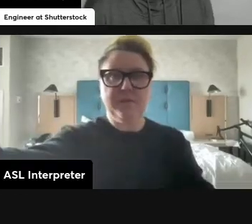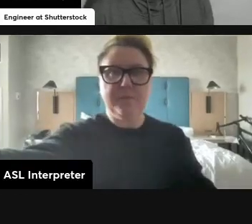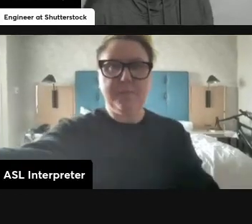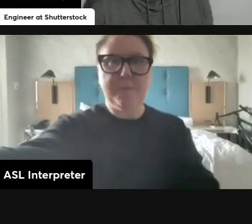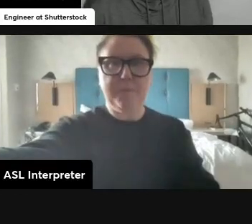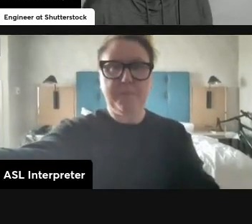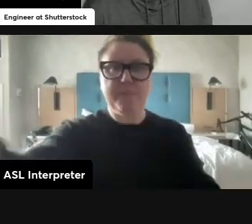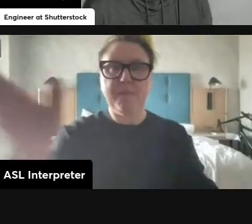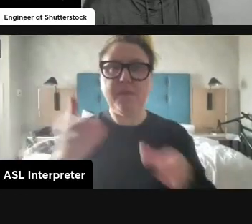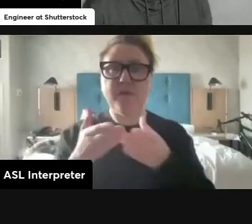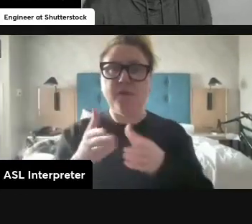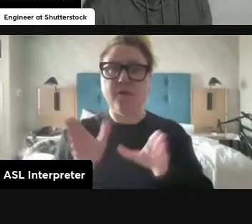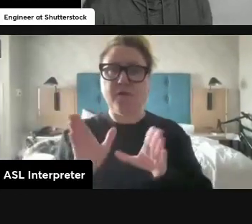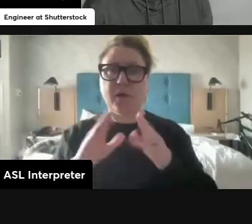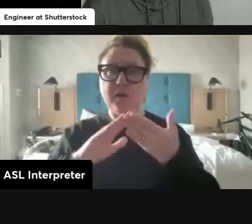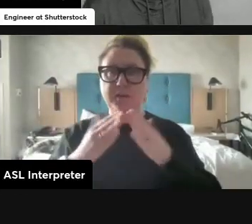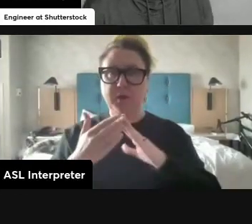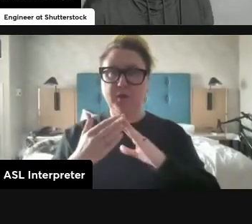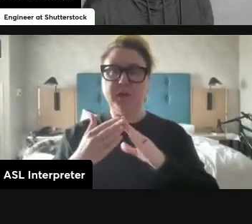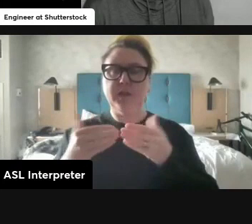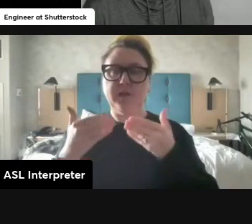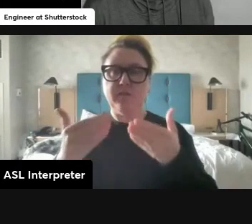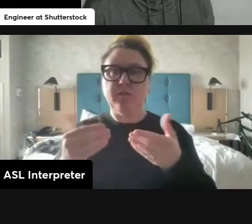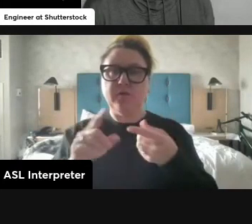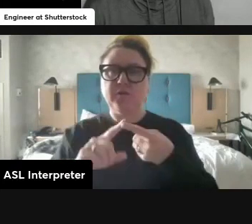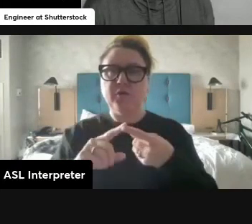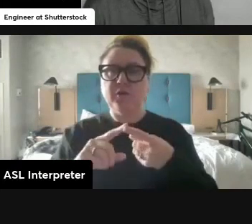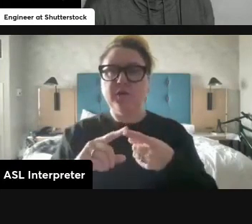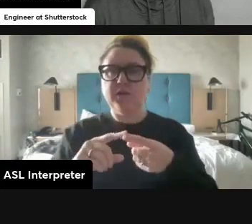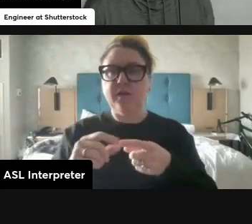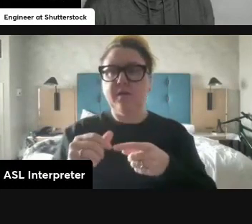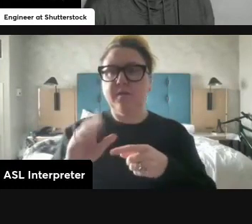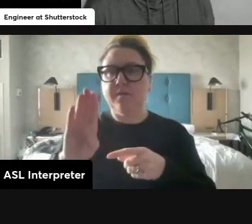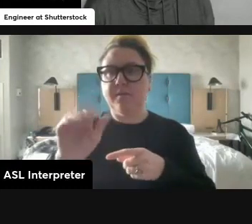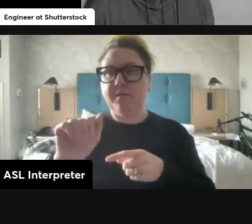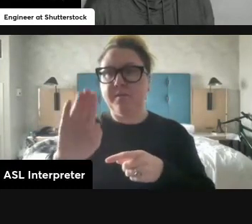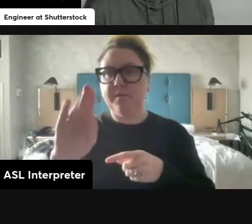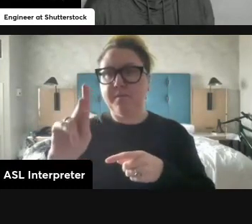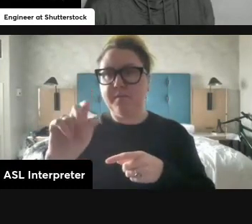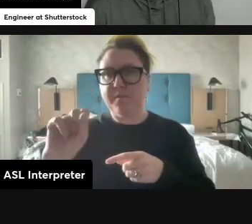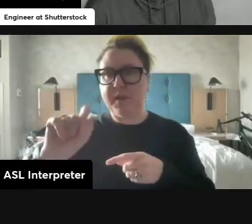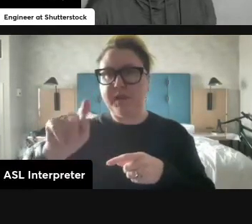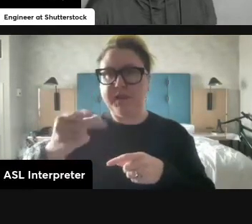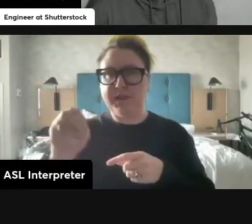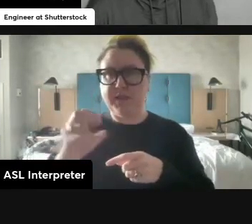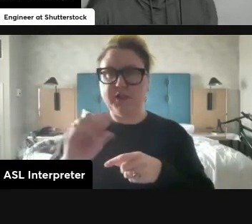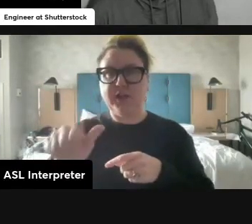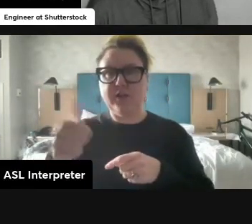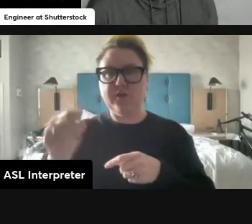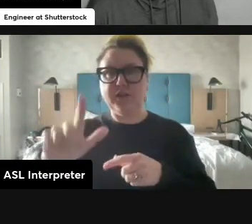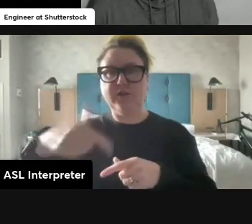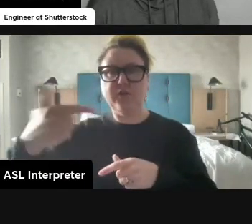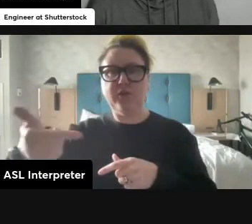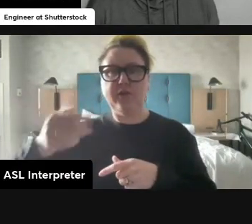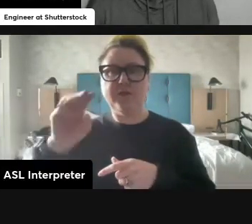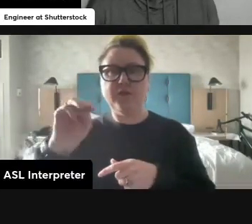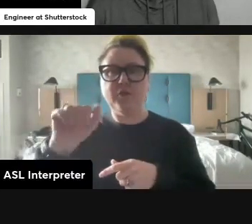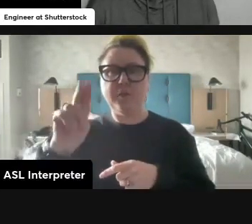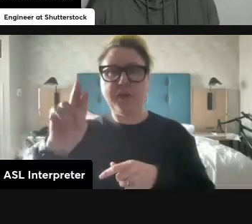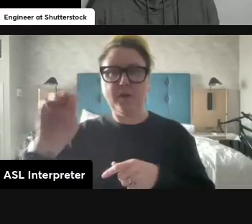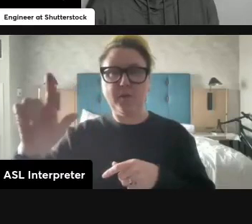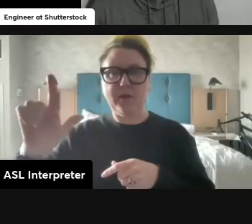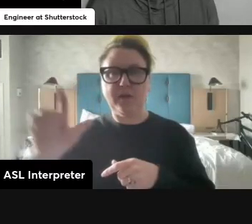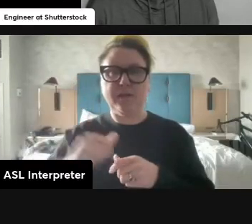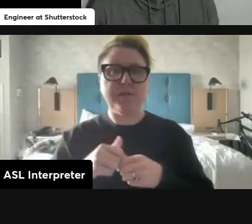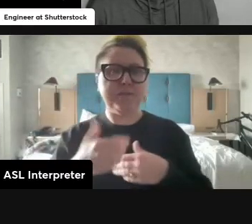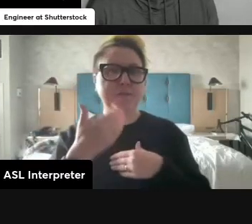community move towards IDPs and Backstage and others as well. So for that, I'll turn it over to Manuel.